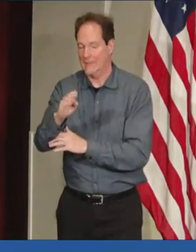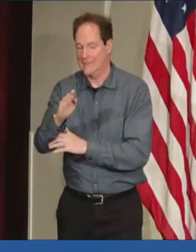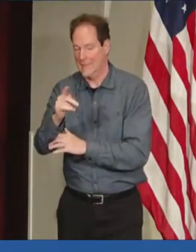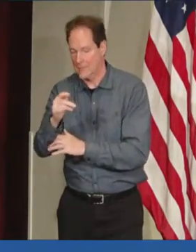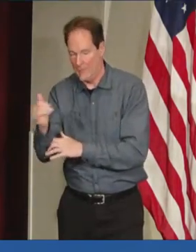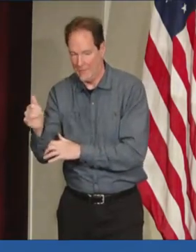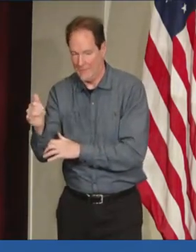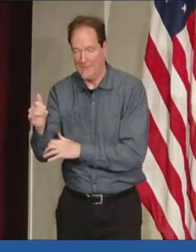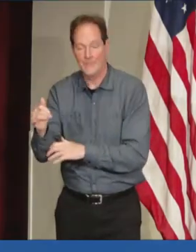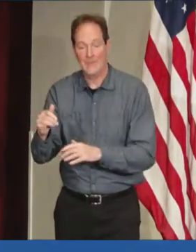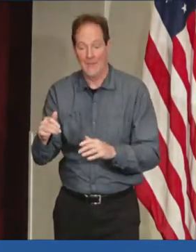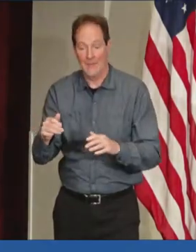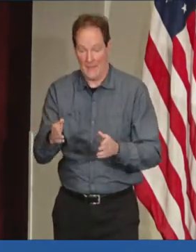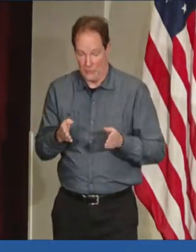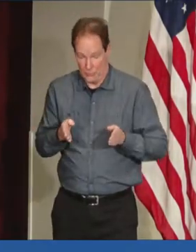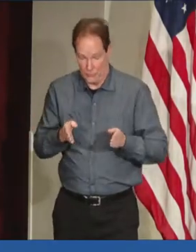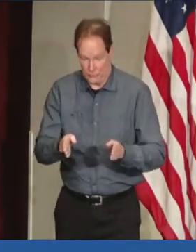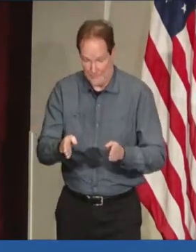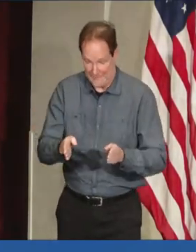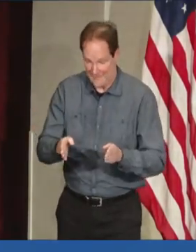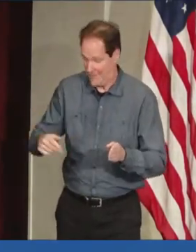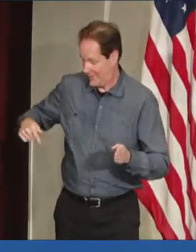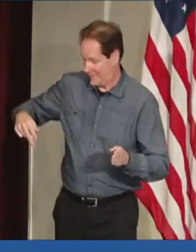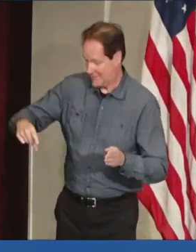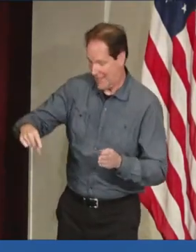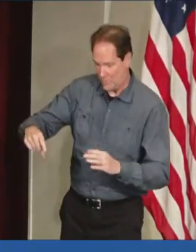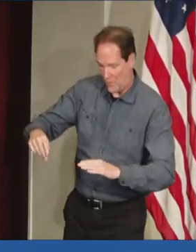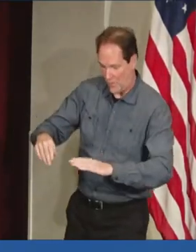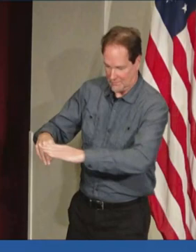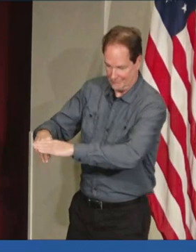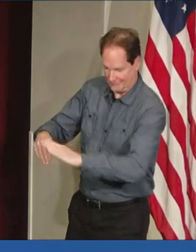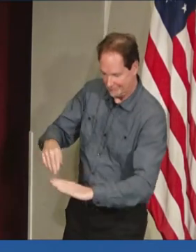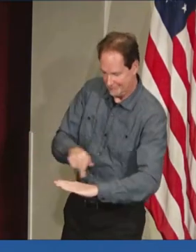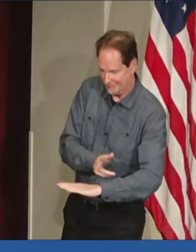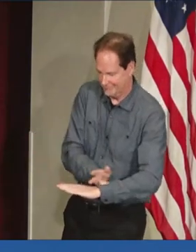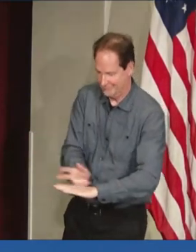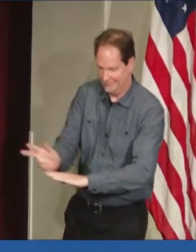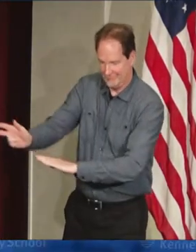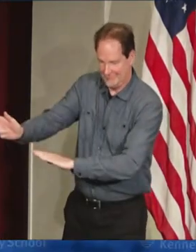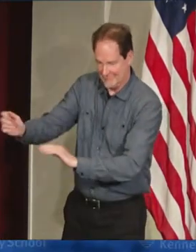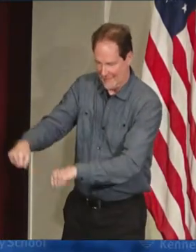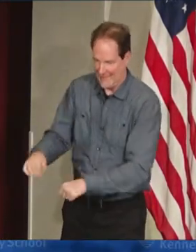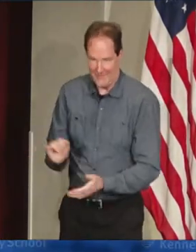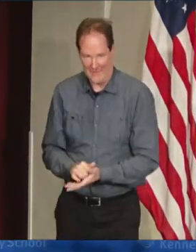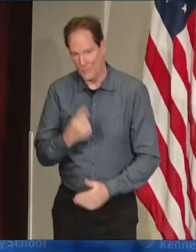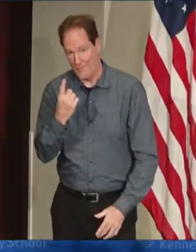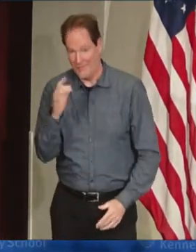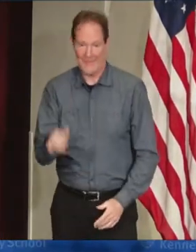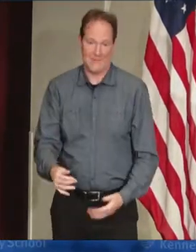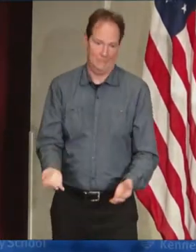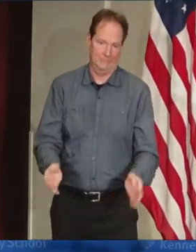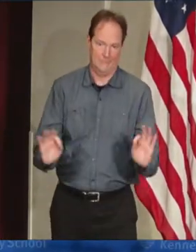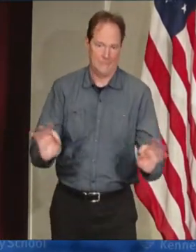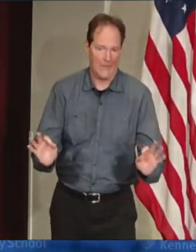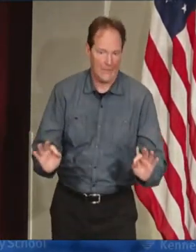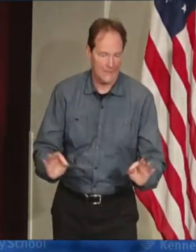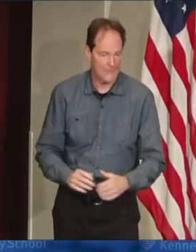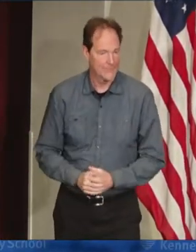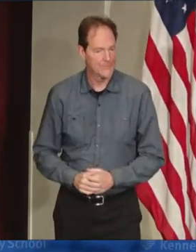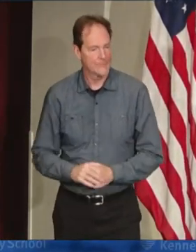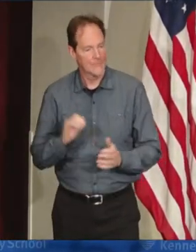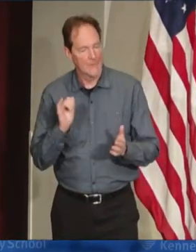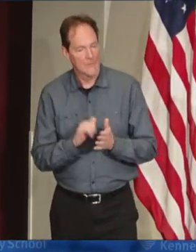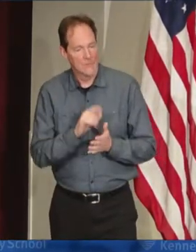on corners of streets. So that was like the big piece, right? Which of course was nothing. So I think that's